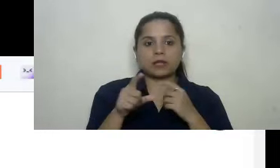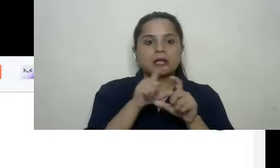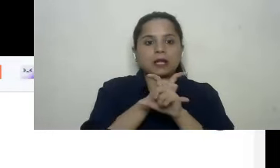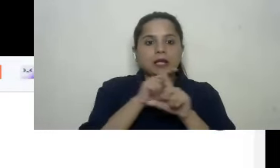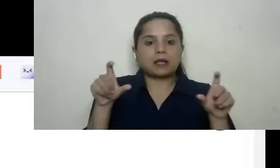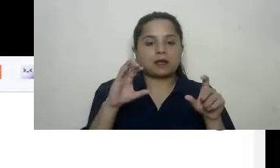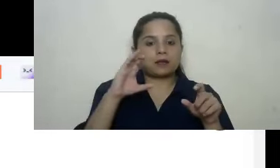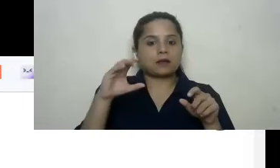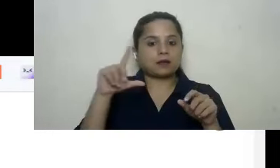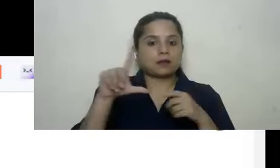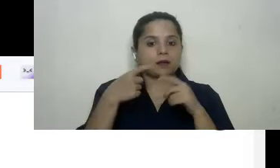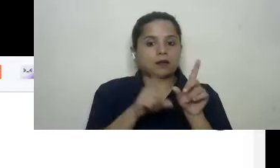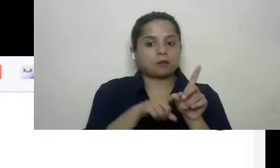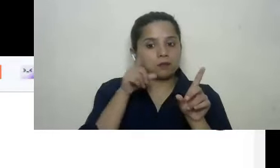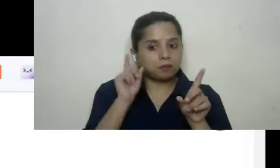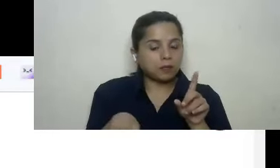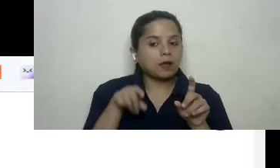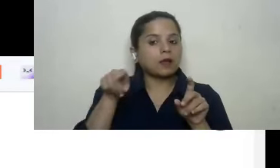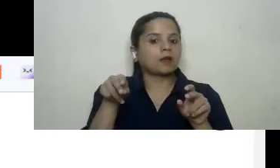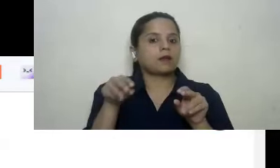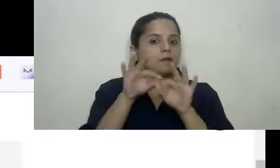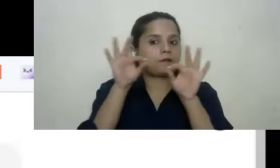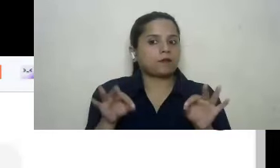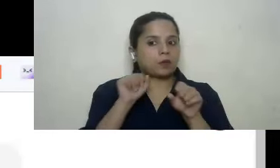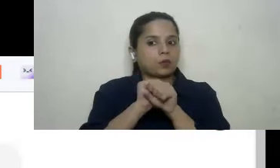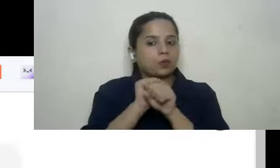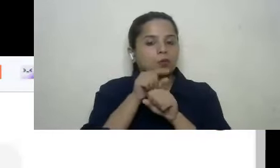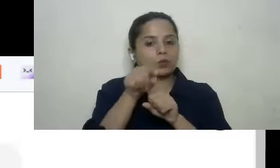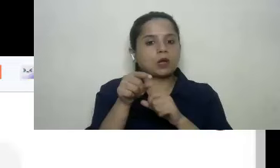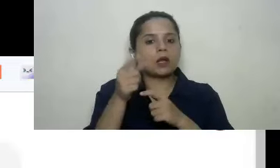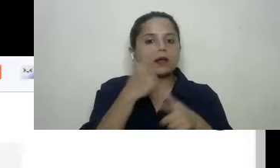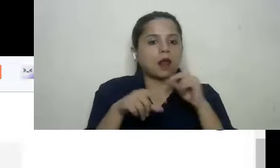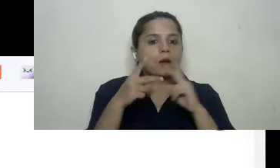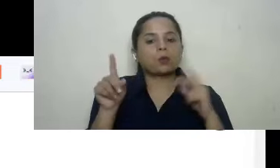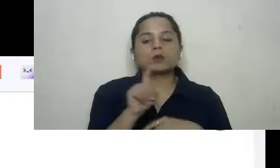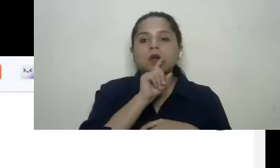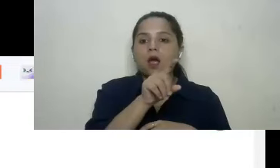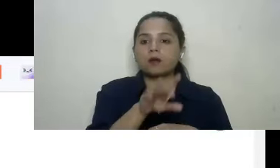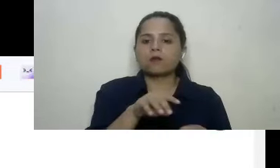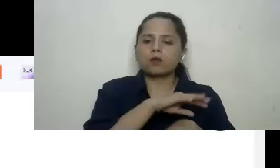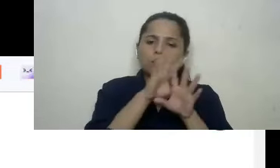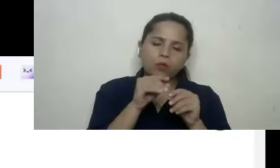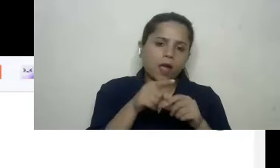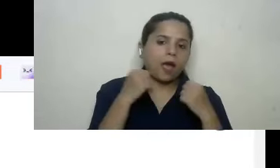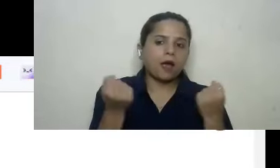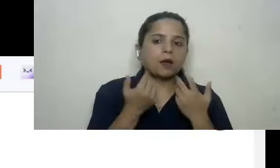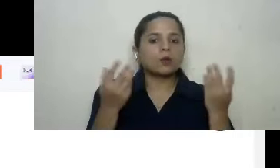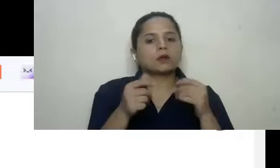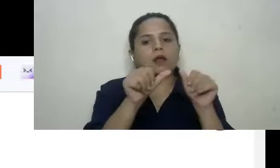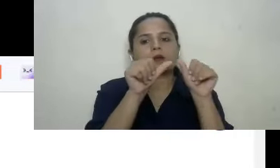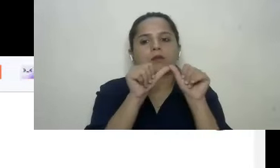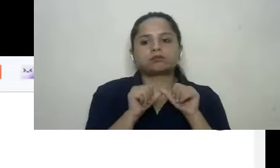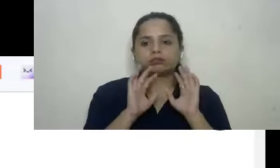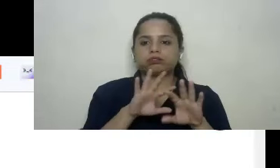asked it to use the clarity framework. So context, language, ask, it is giving every kind of activity based on each of